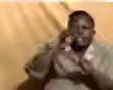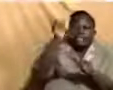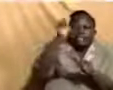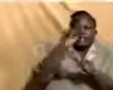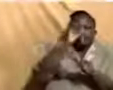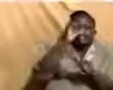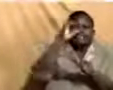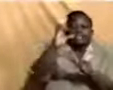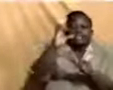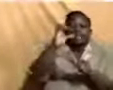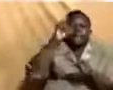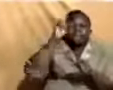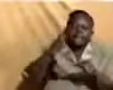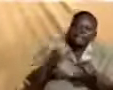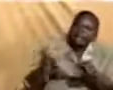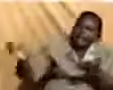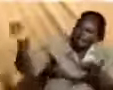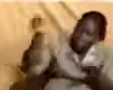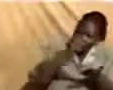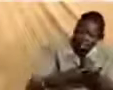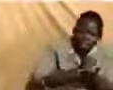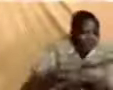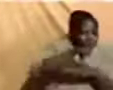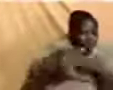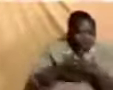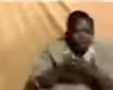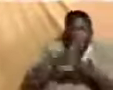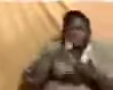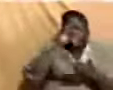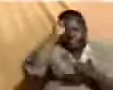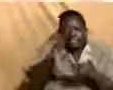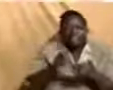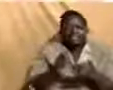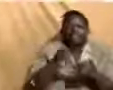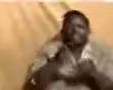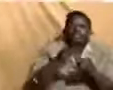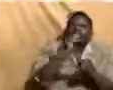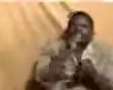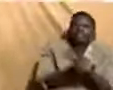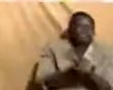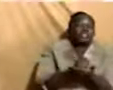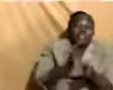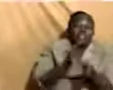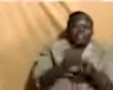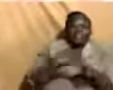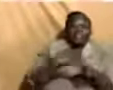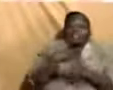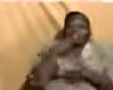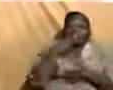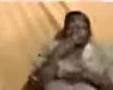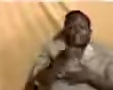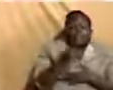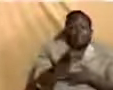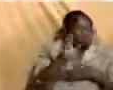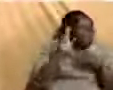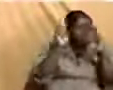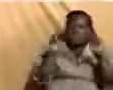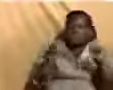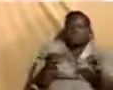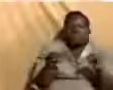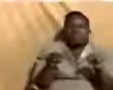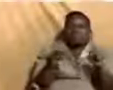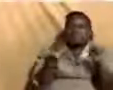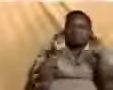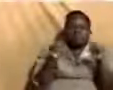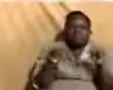to ceremonially appoint all those judges to office. He didn't do that. But I'm saying, no,